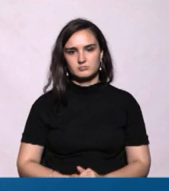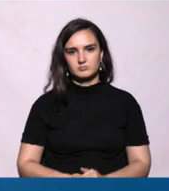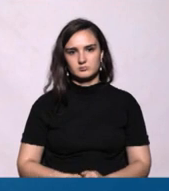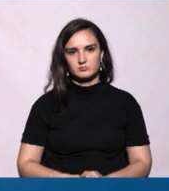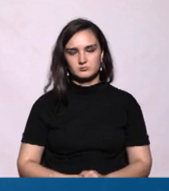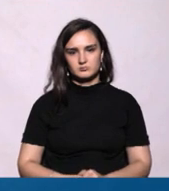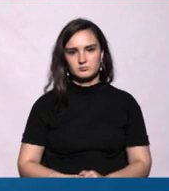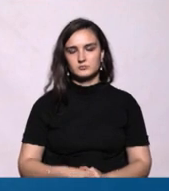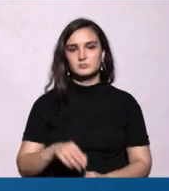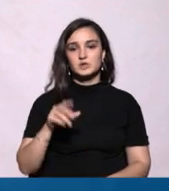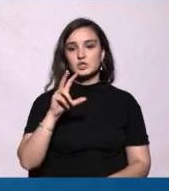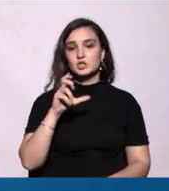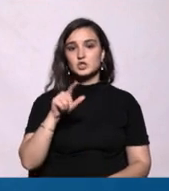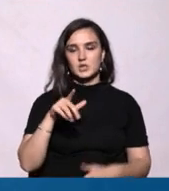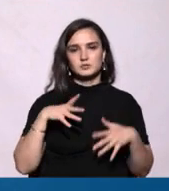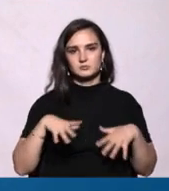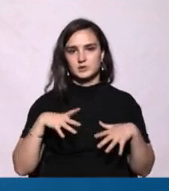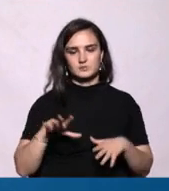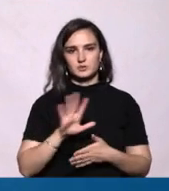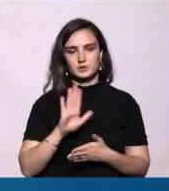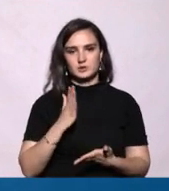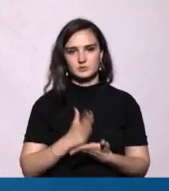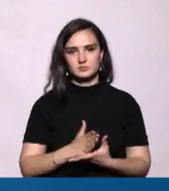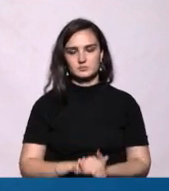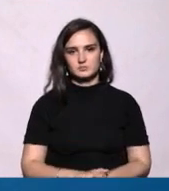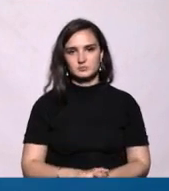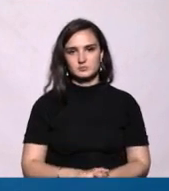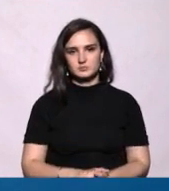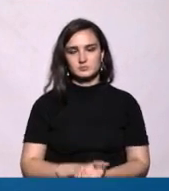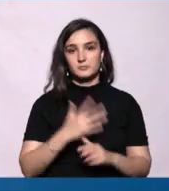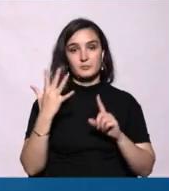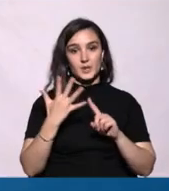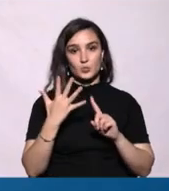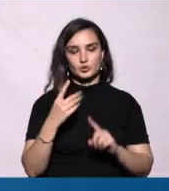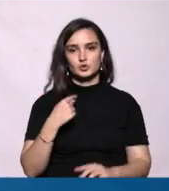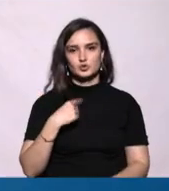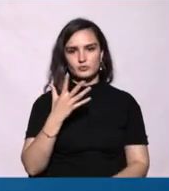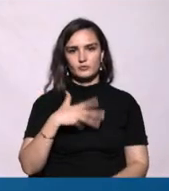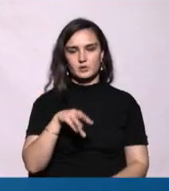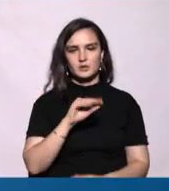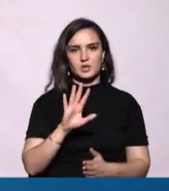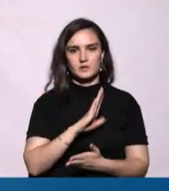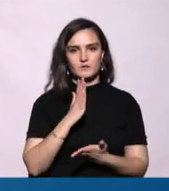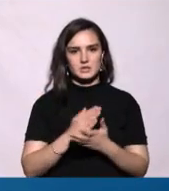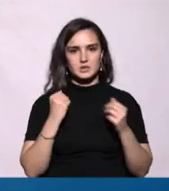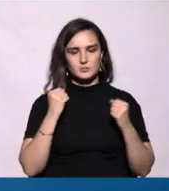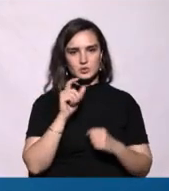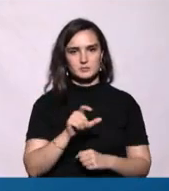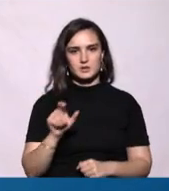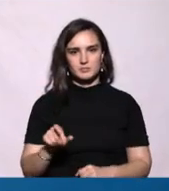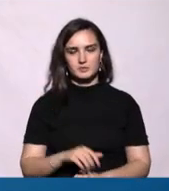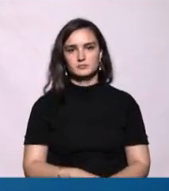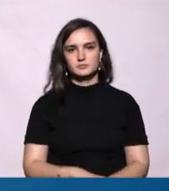from Georgia. And the last one, five, we are not sportsmen.